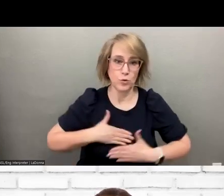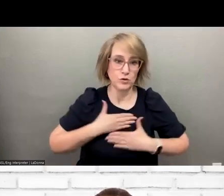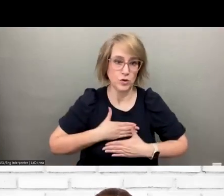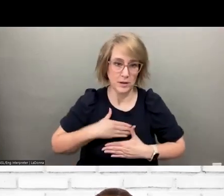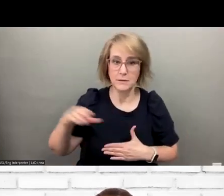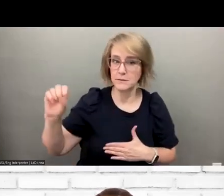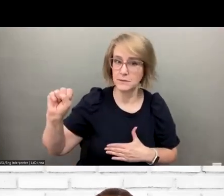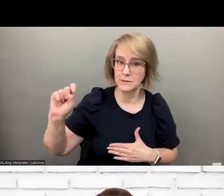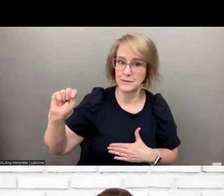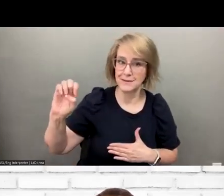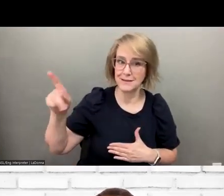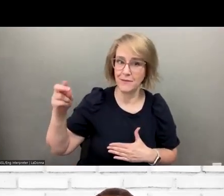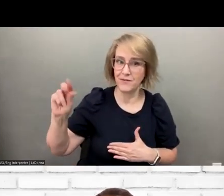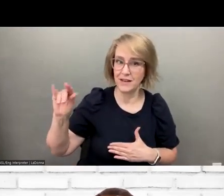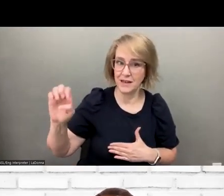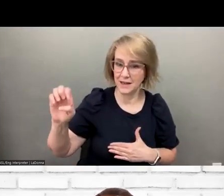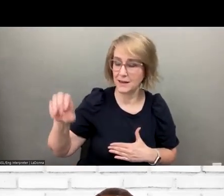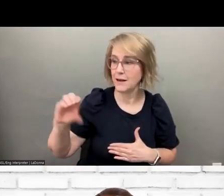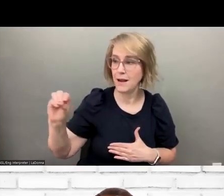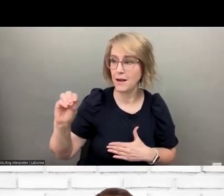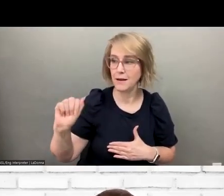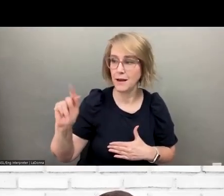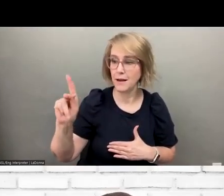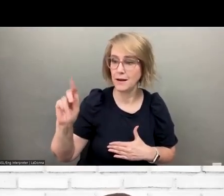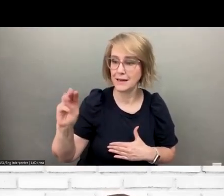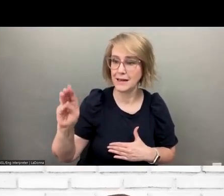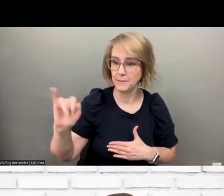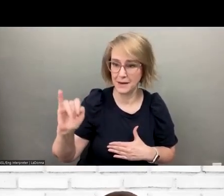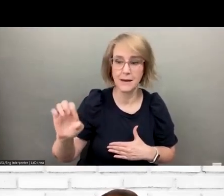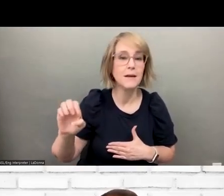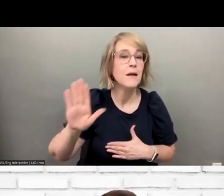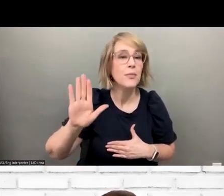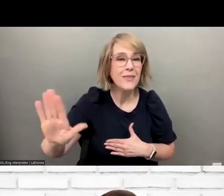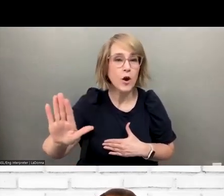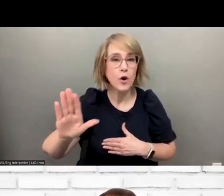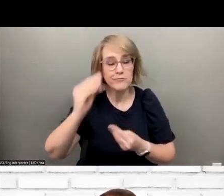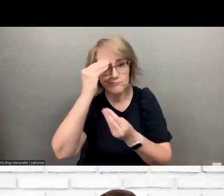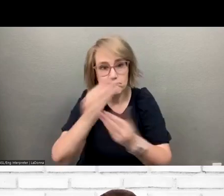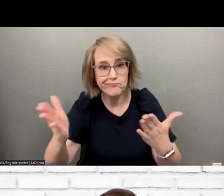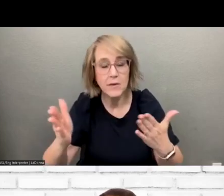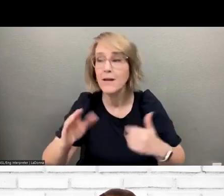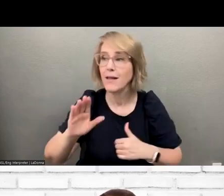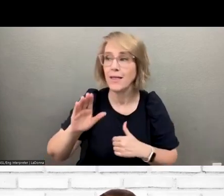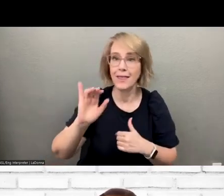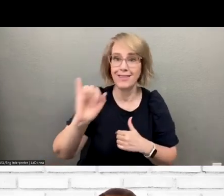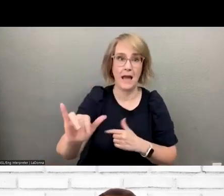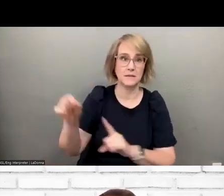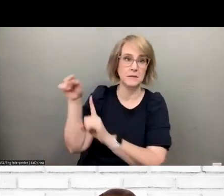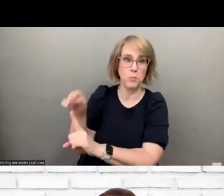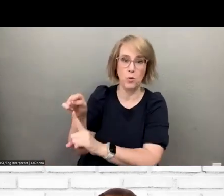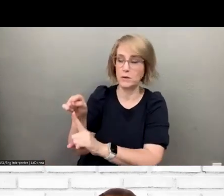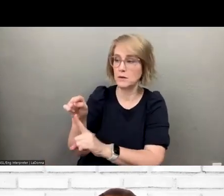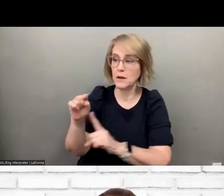Akimi's input, their insights, and their transparency, because that's what this is about, right? And this